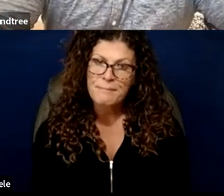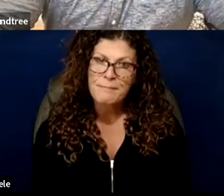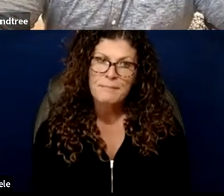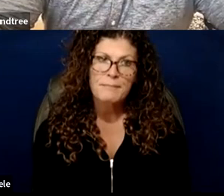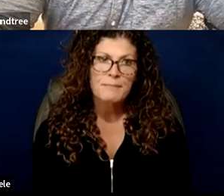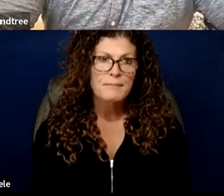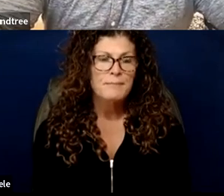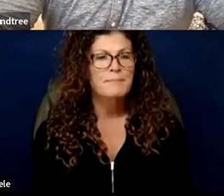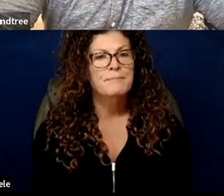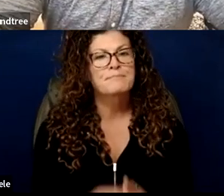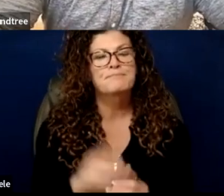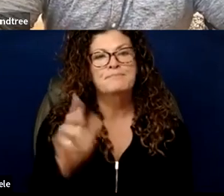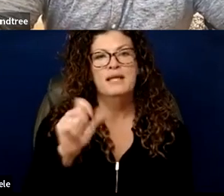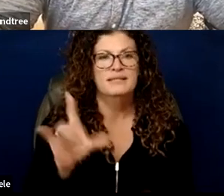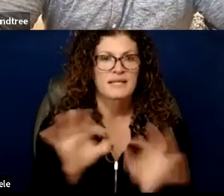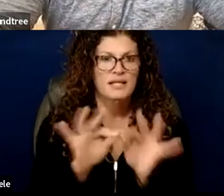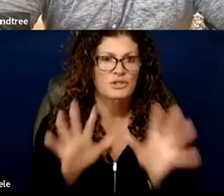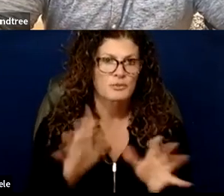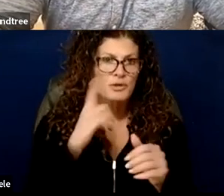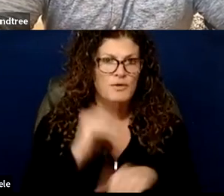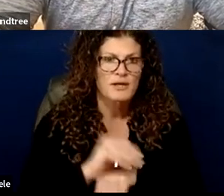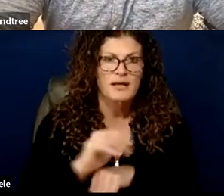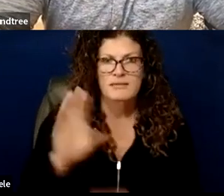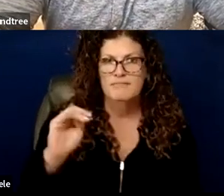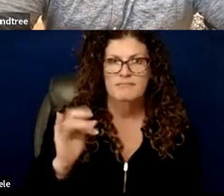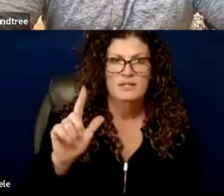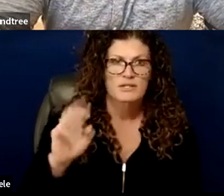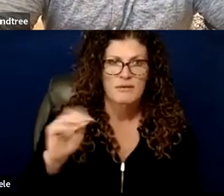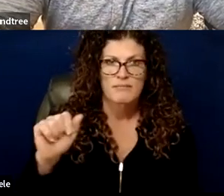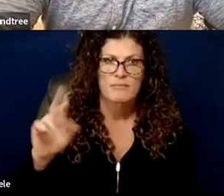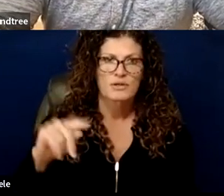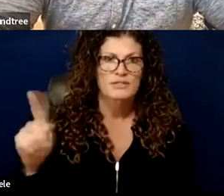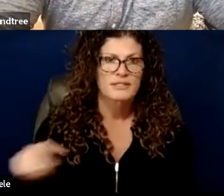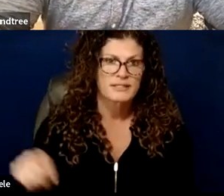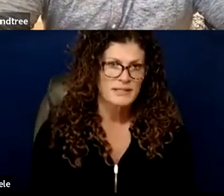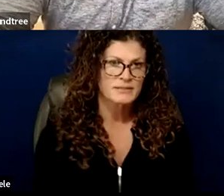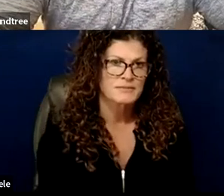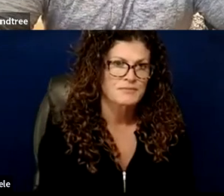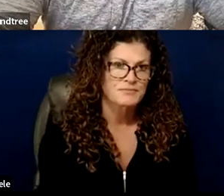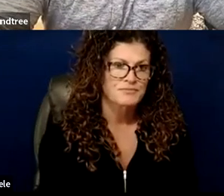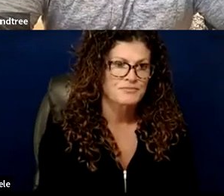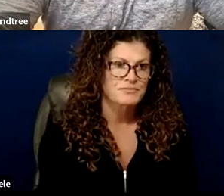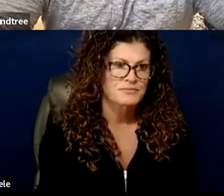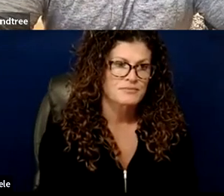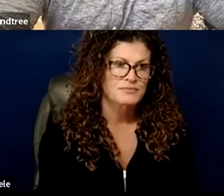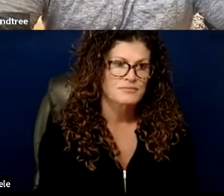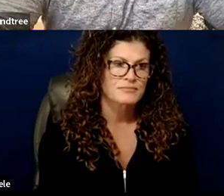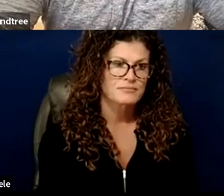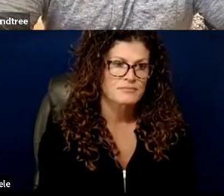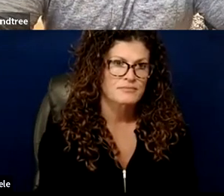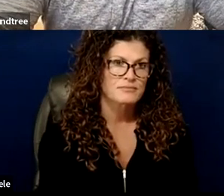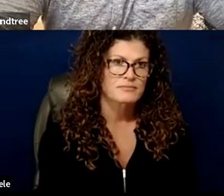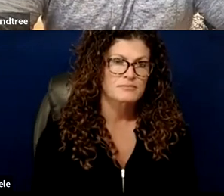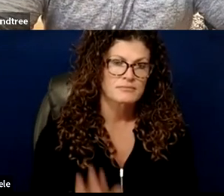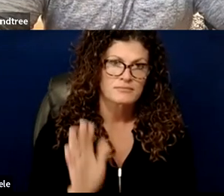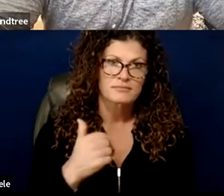our American Sign Language interpreter tonight is Michelle Martinez. Michelle, if you would unmute your video and wave